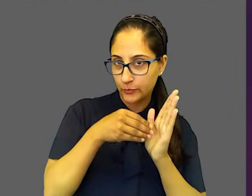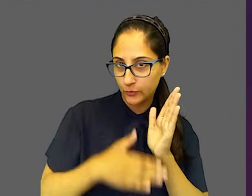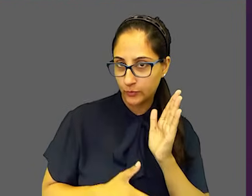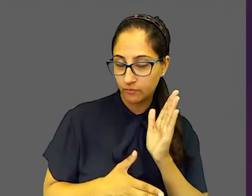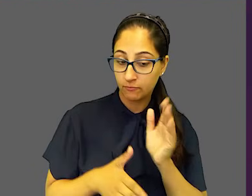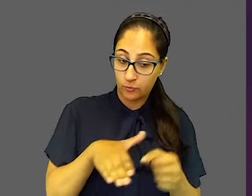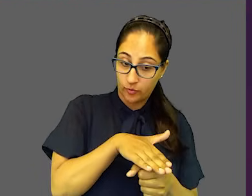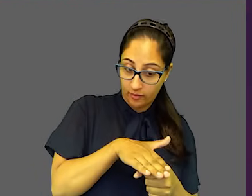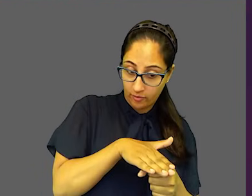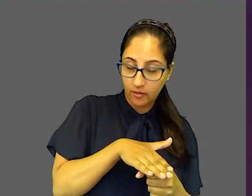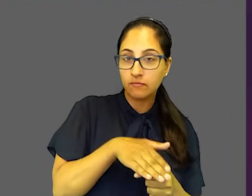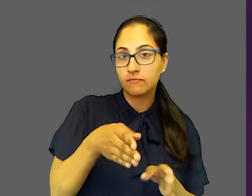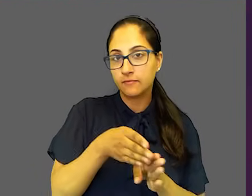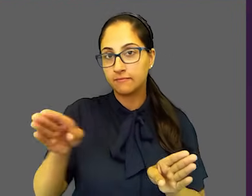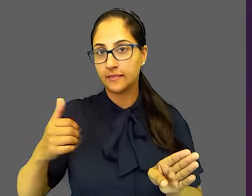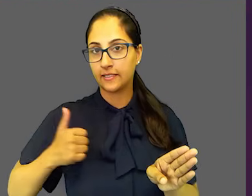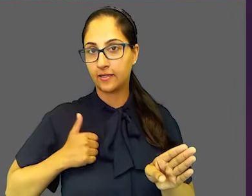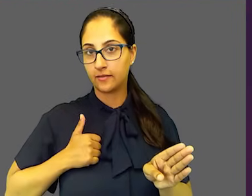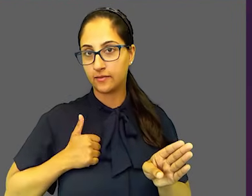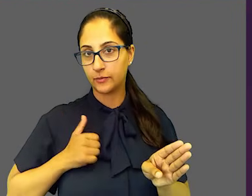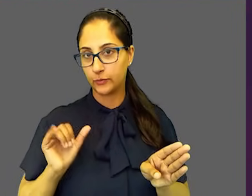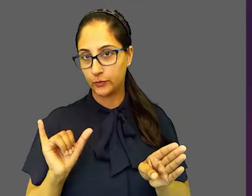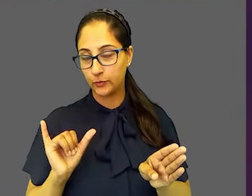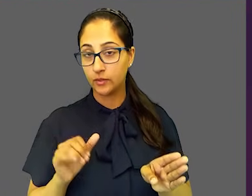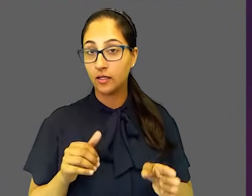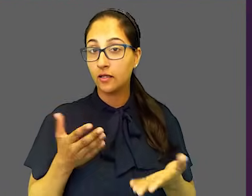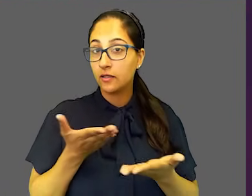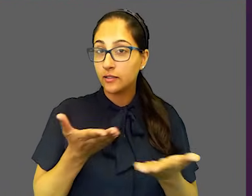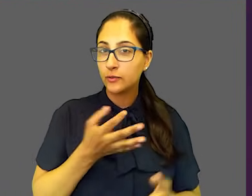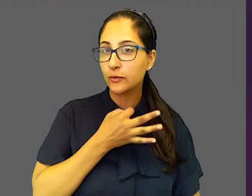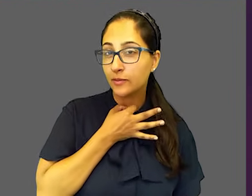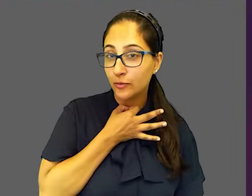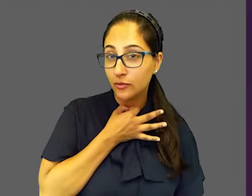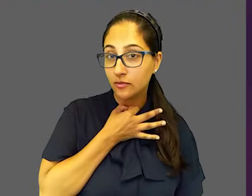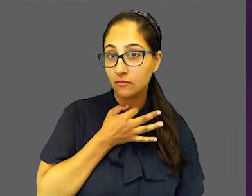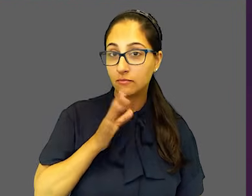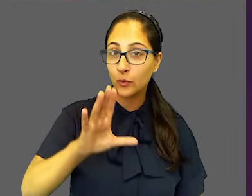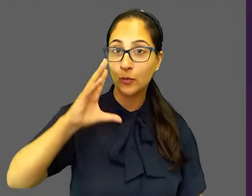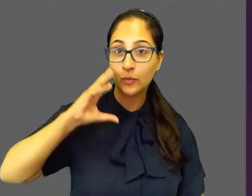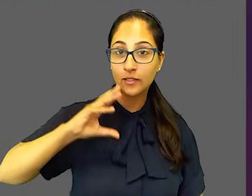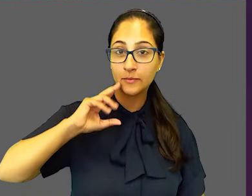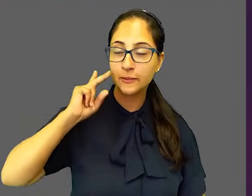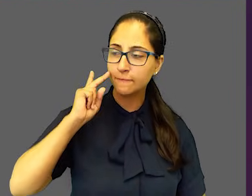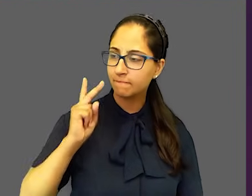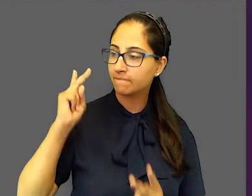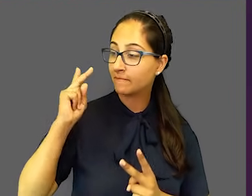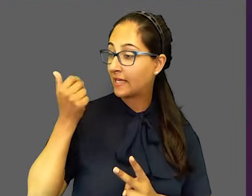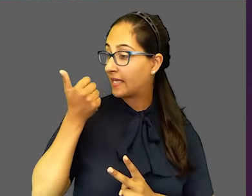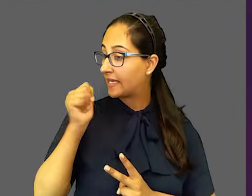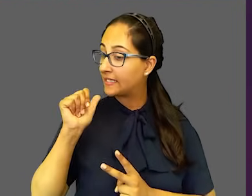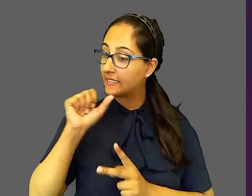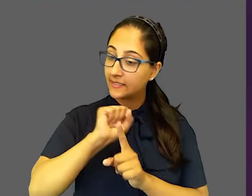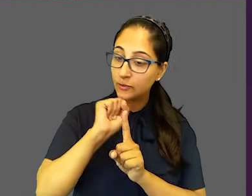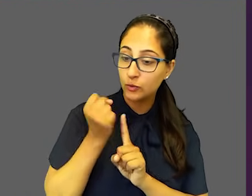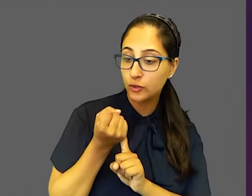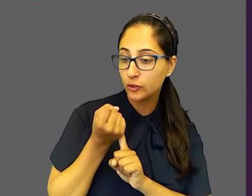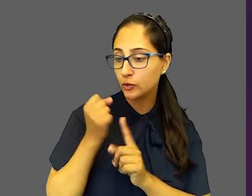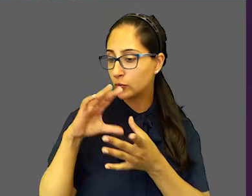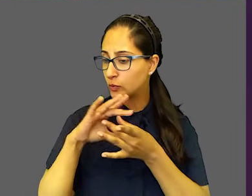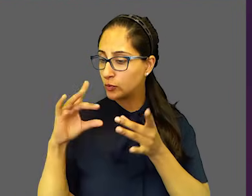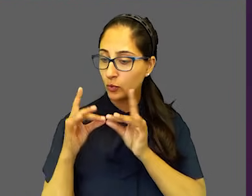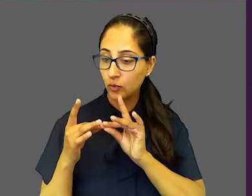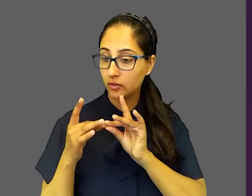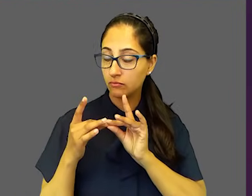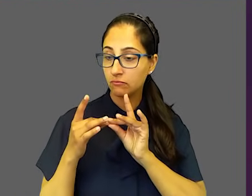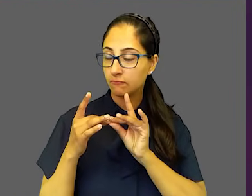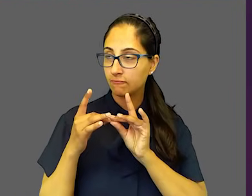country. I wanted to know, is there a particular story that stands out to you or something that seems to be really important to you in your